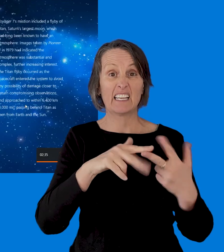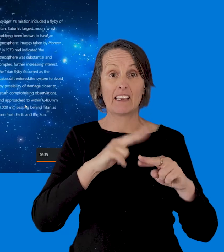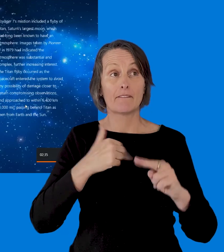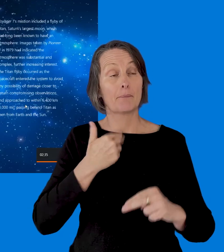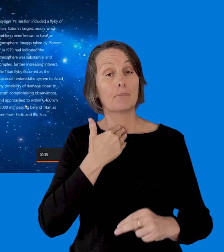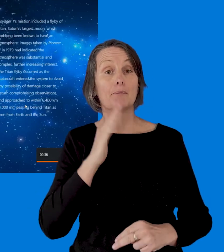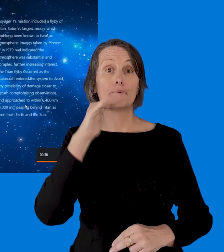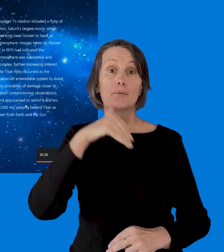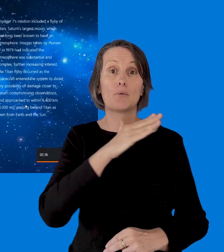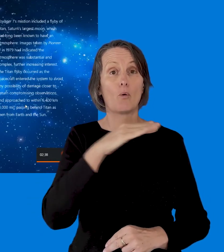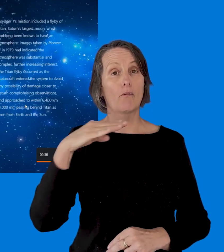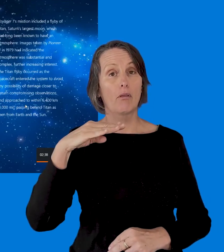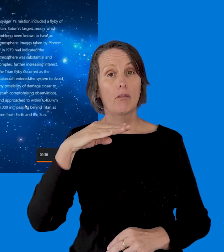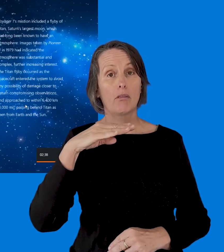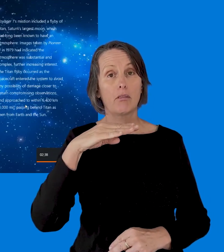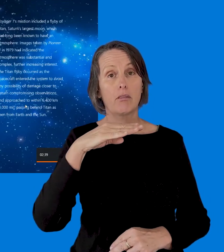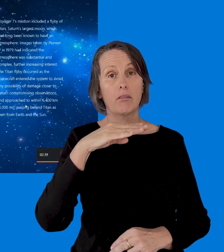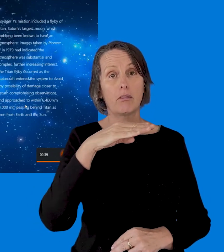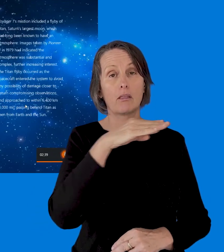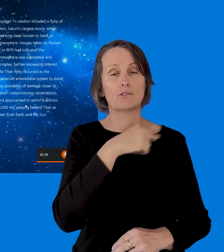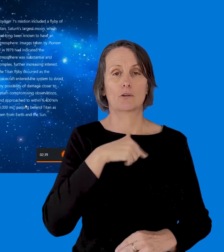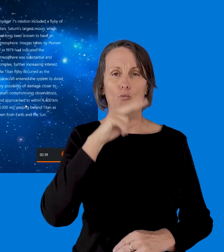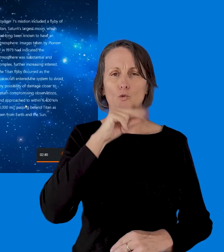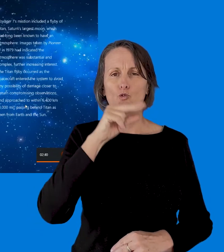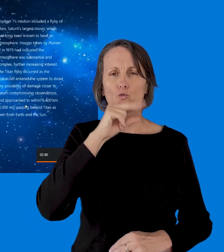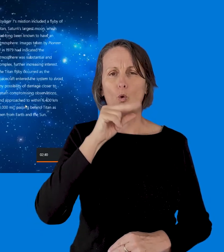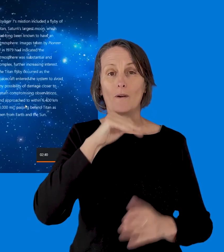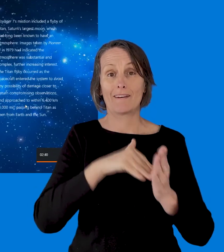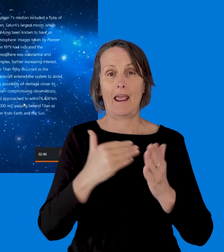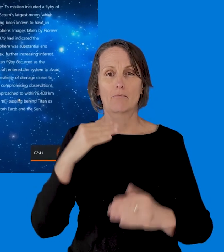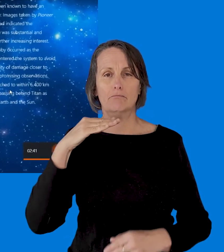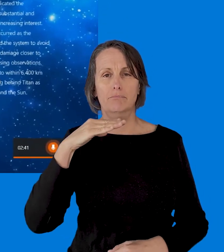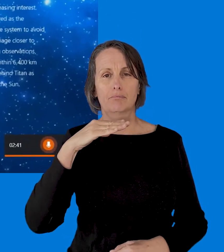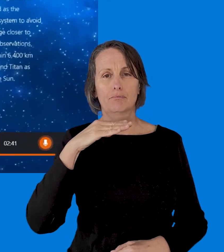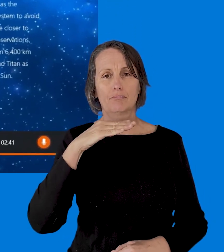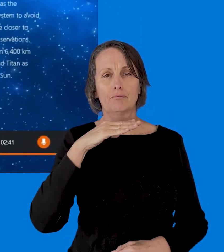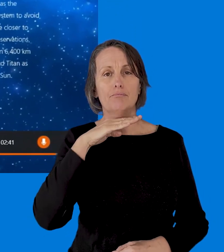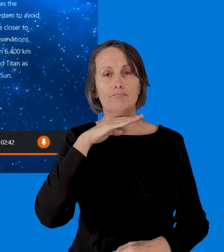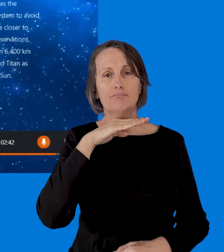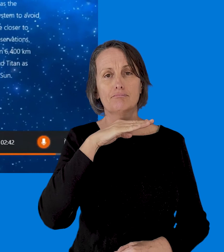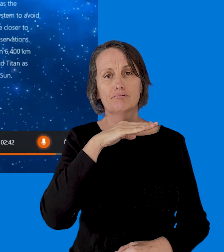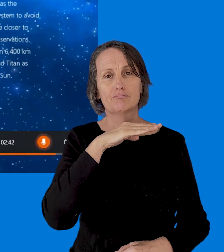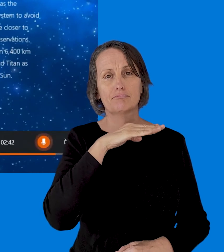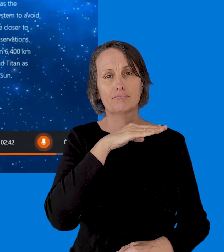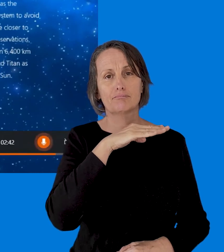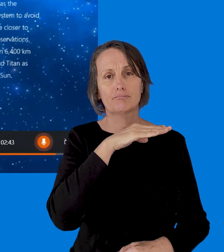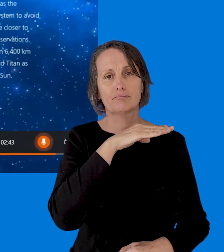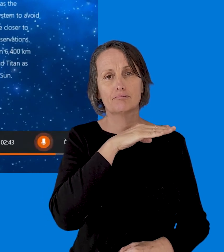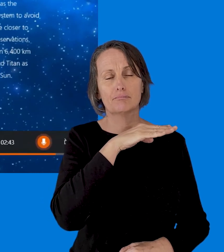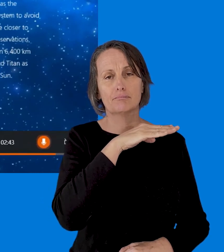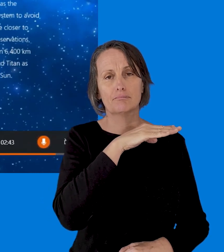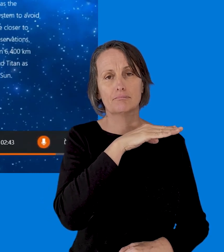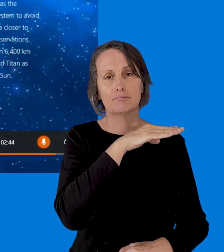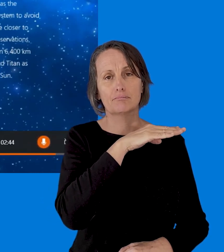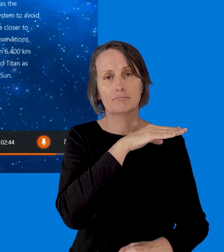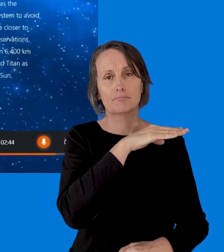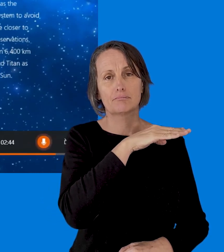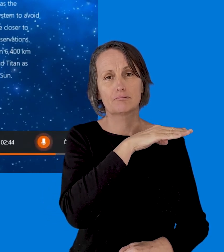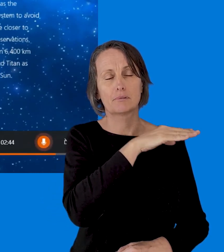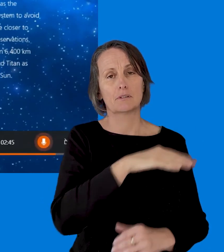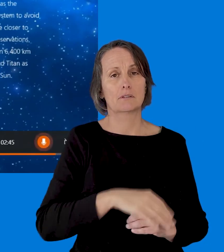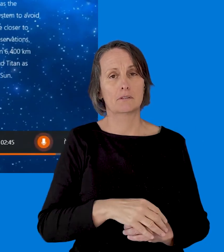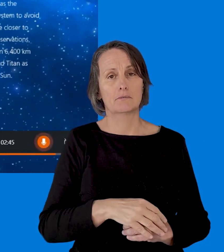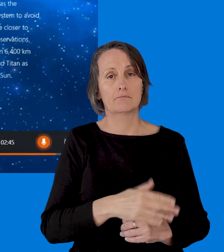Ferris Bueller's teacher. This planet has rings surrounding it. What is the name of the planet with